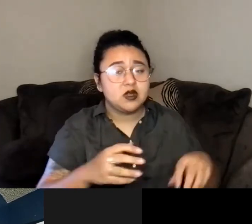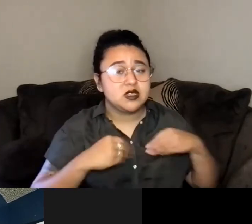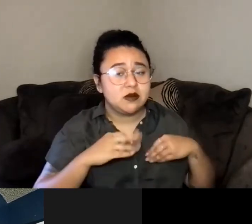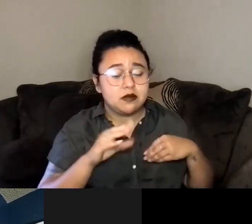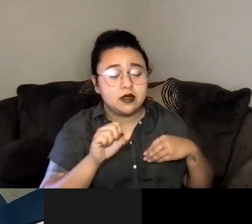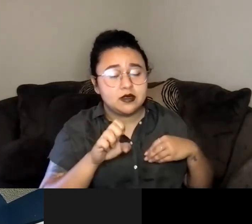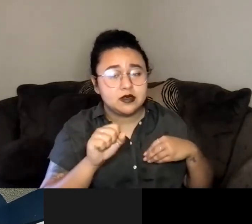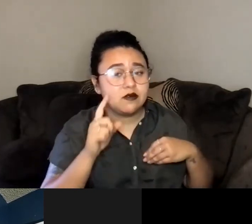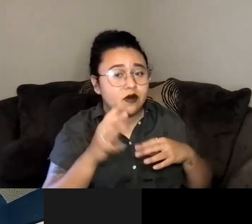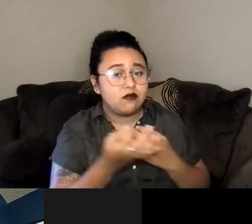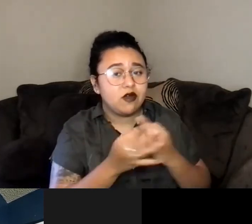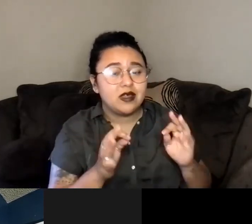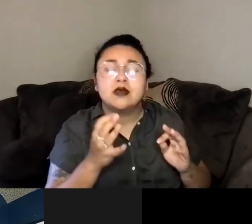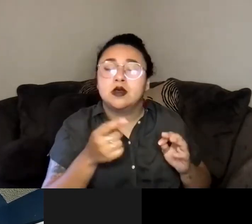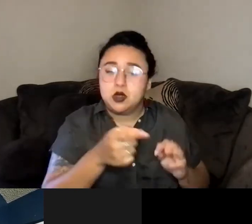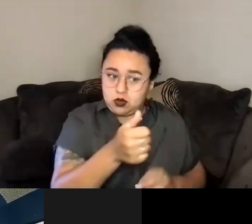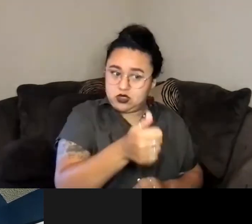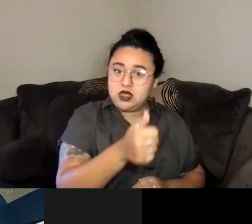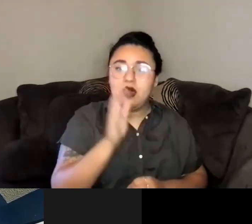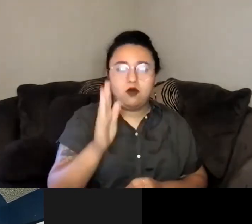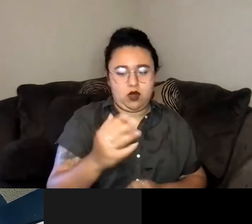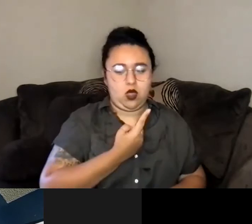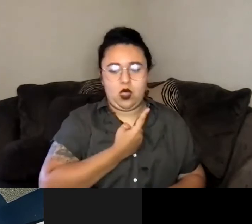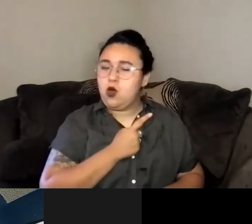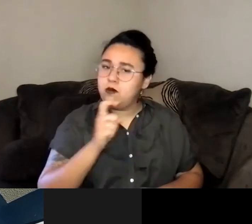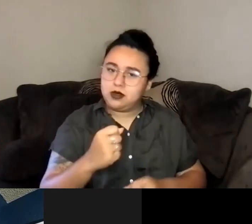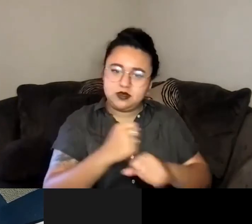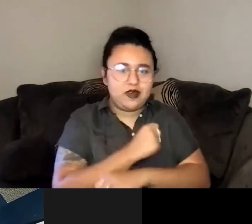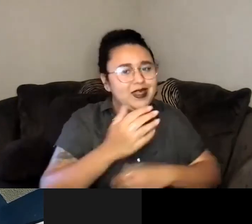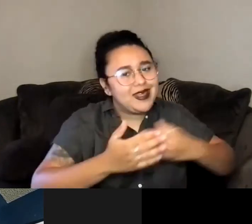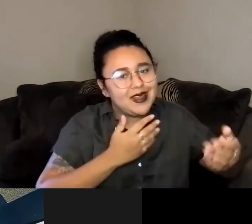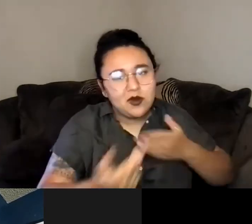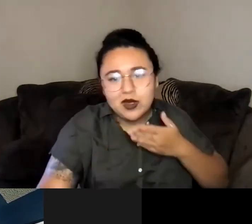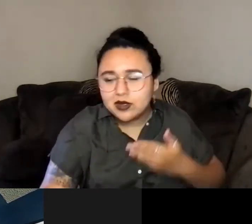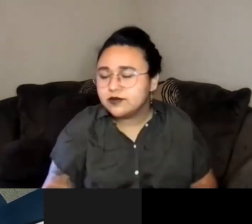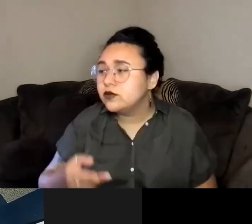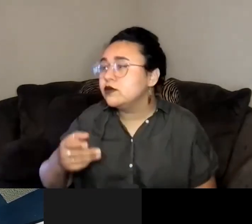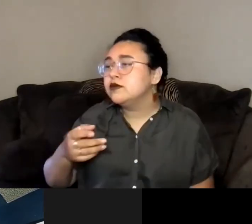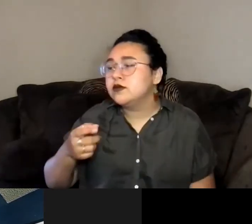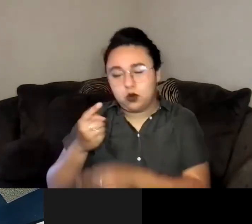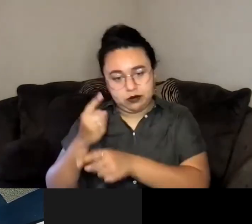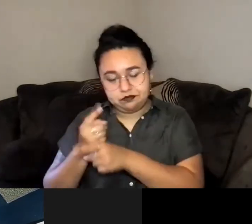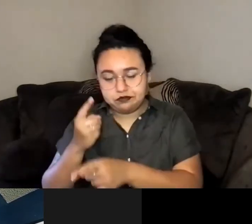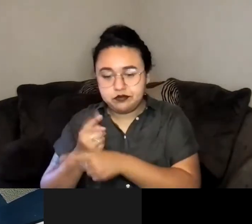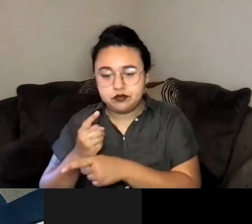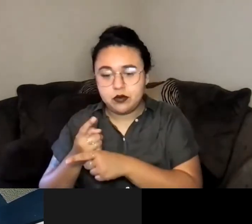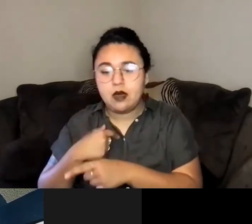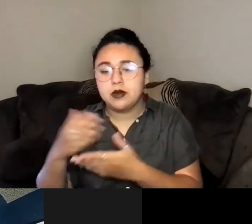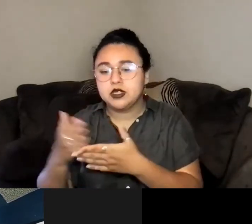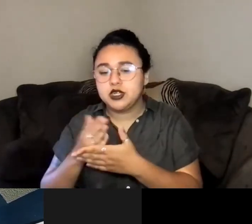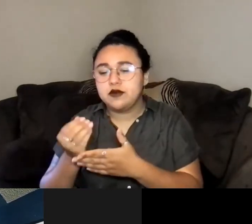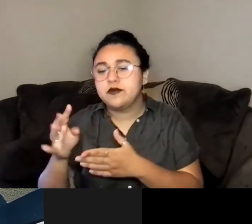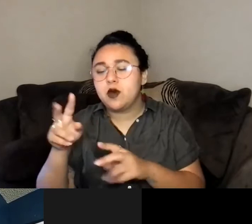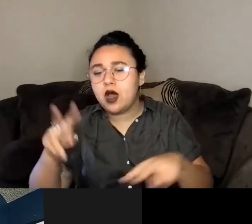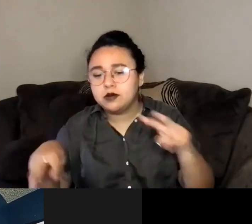case, like you're going to have to fight anyway. Right. And so I'm going to share a couple